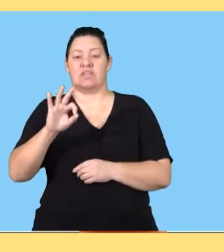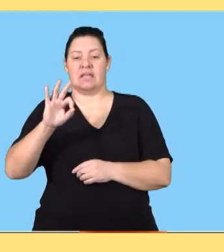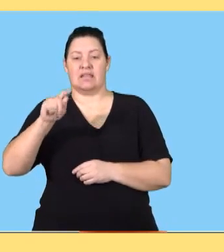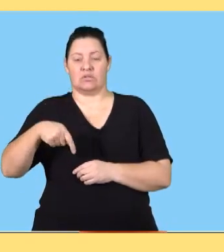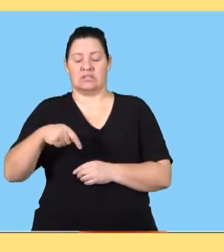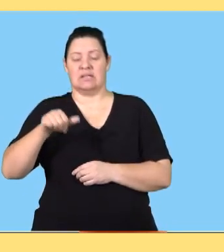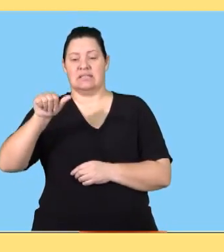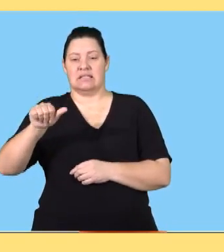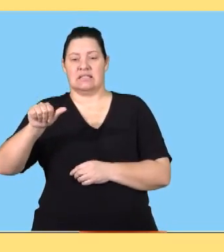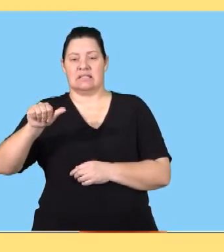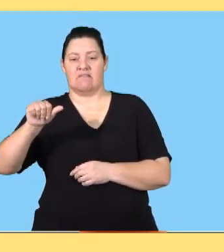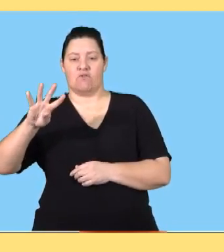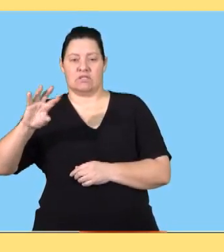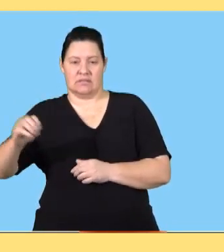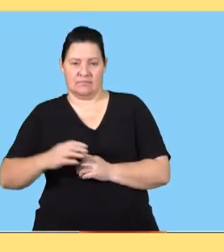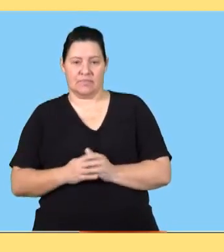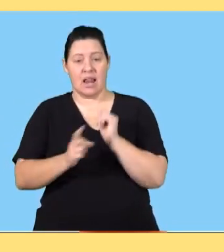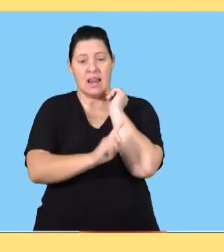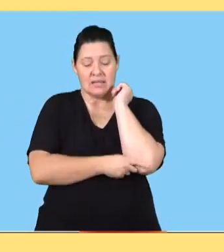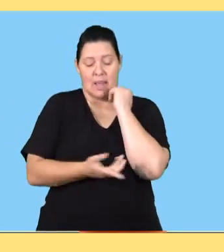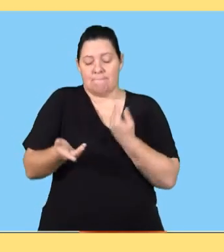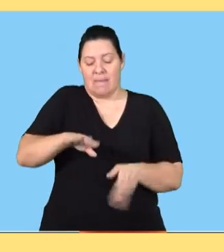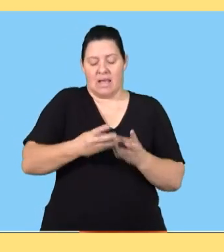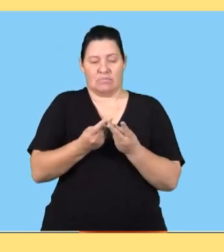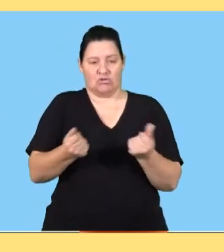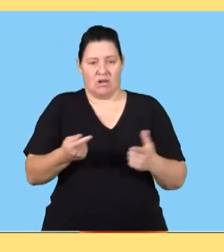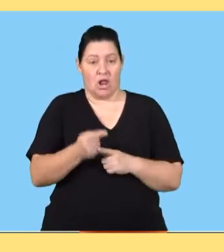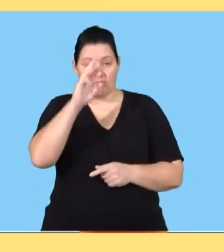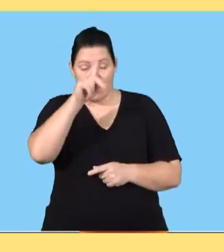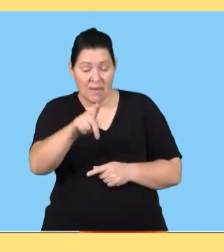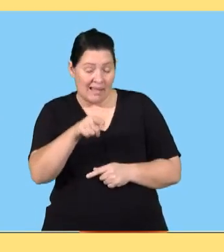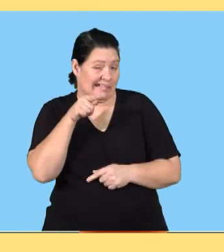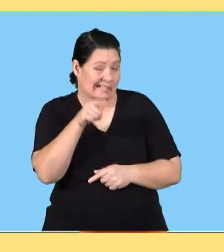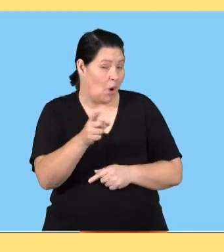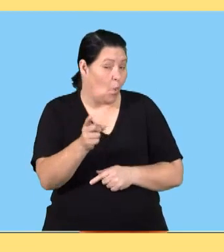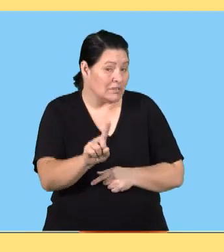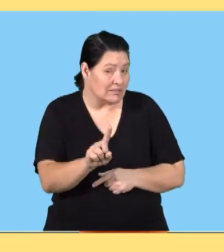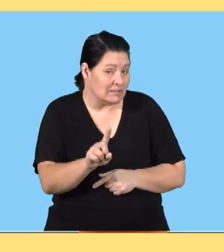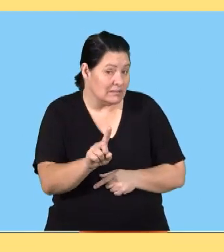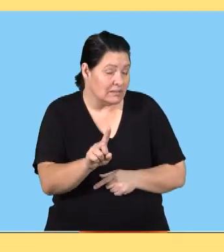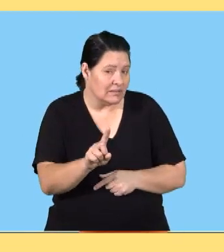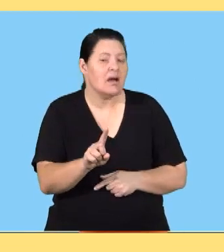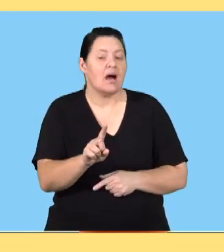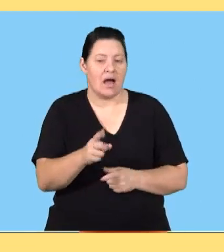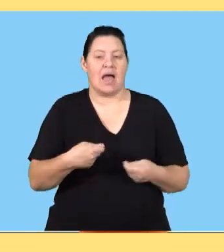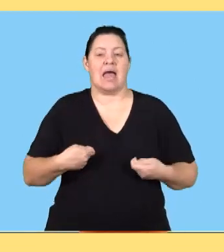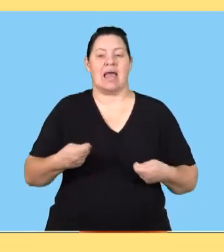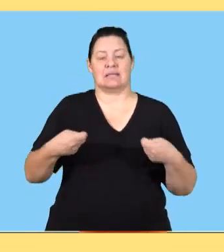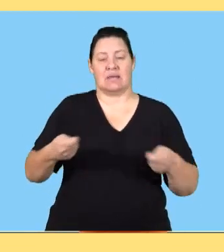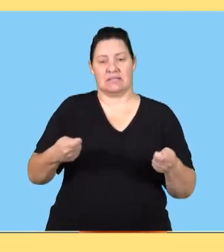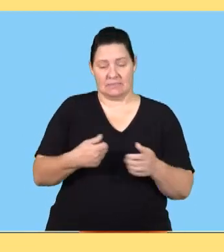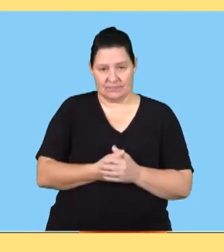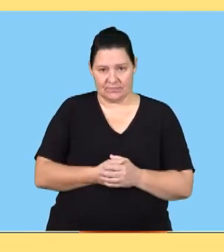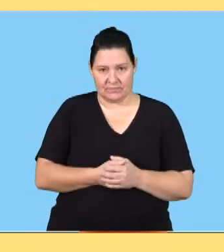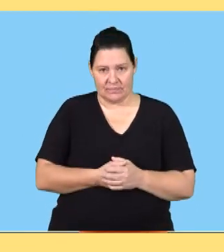43,640. And then the last account, it is your packing materials. Packing materials, remember, this is an